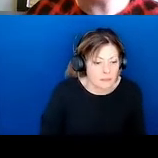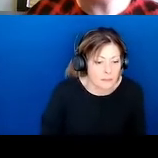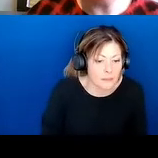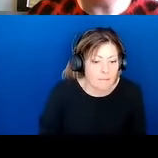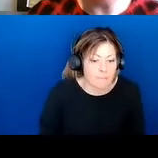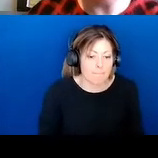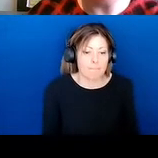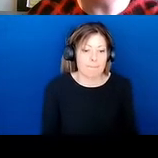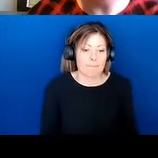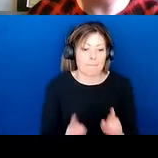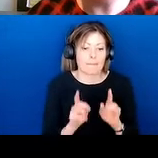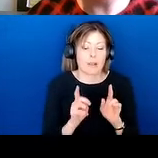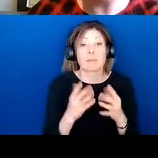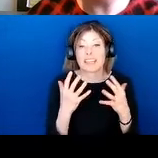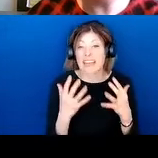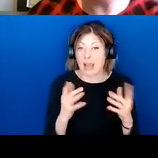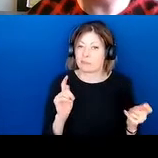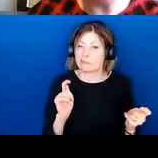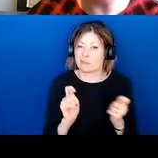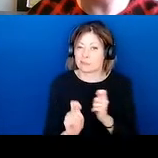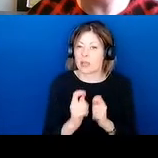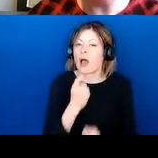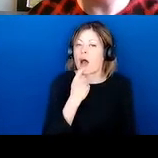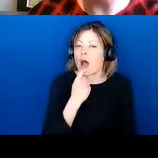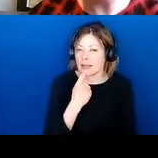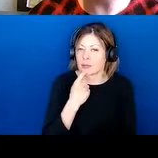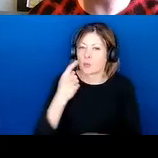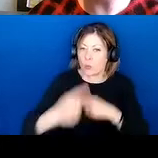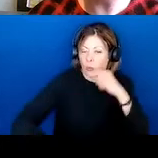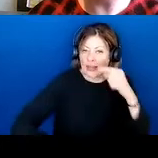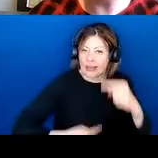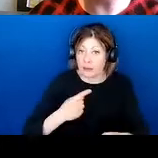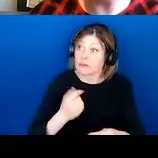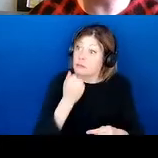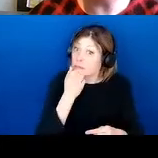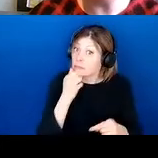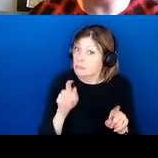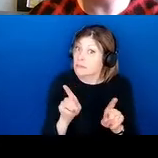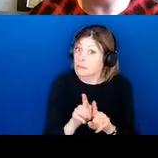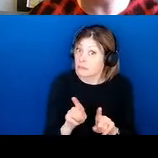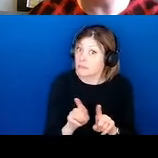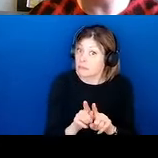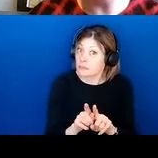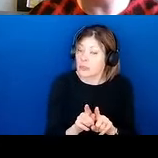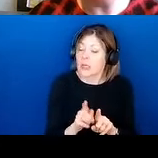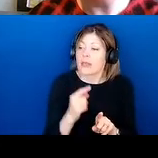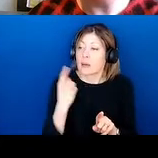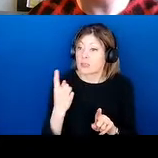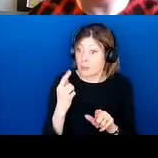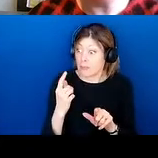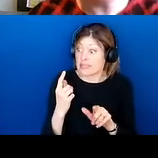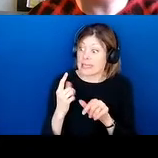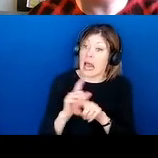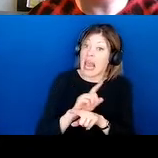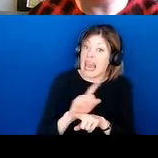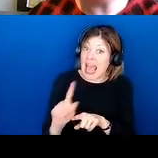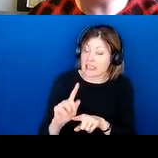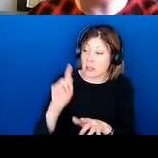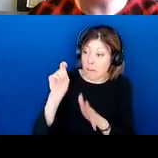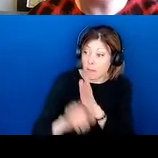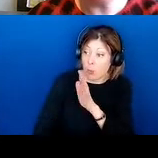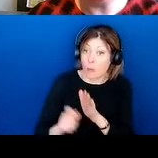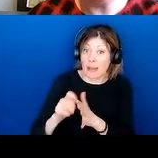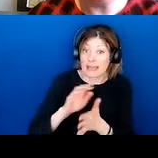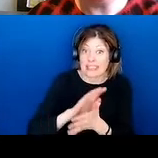This cast iron water wheel, the same size as Hamilton's, was installed by a subsequent owner of Painshill in the